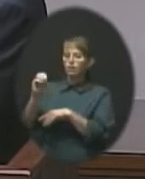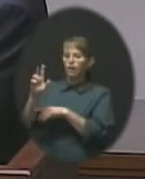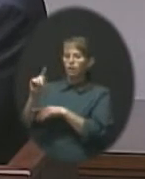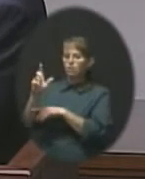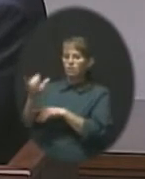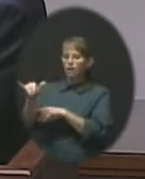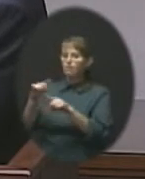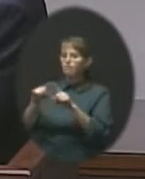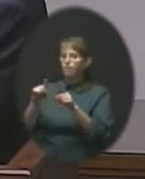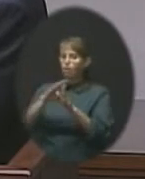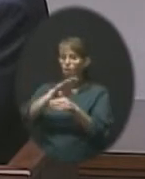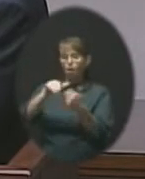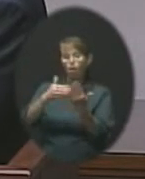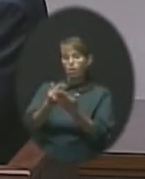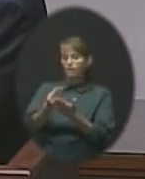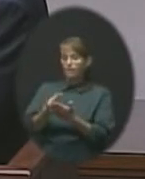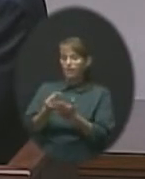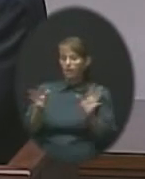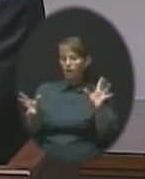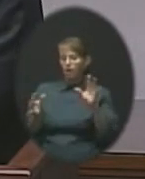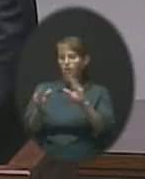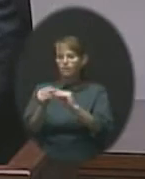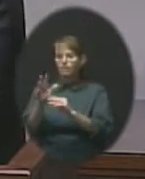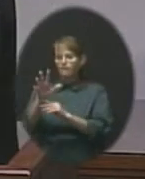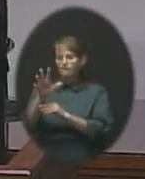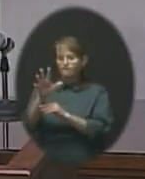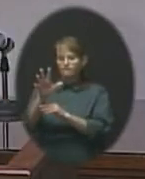million against that 3.6.